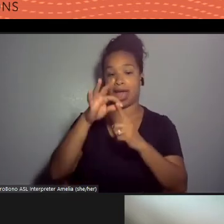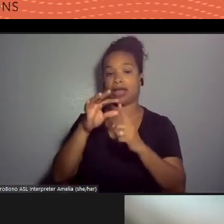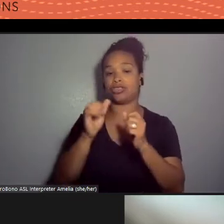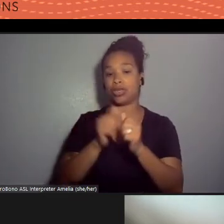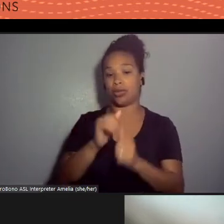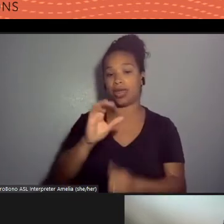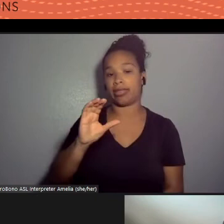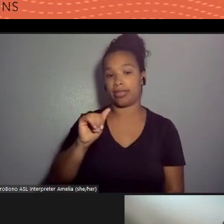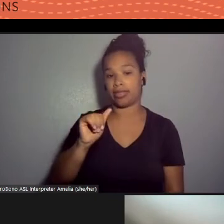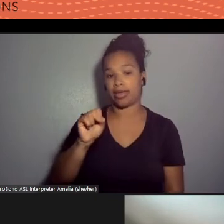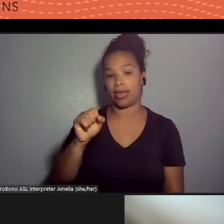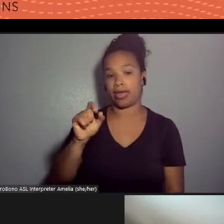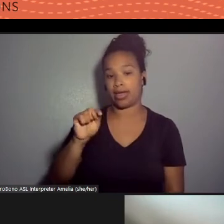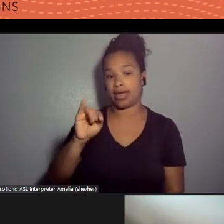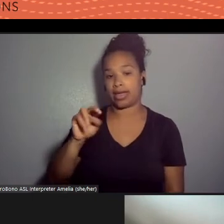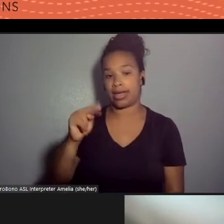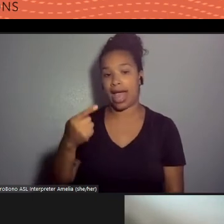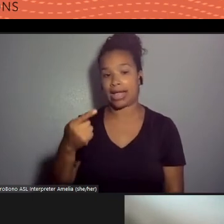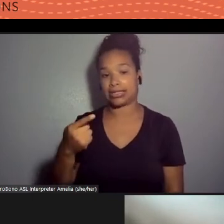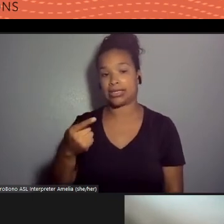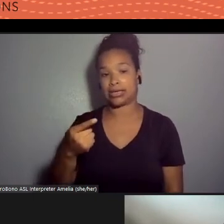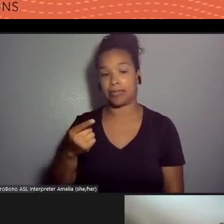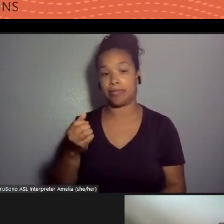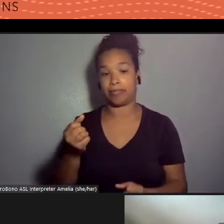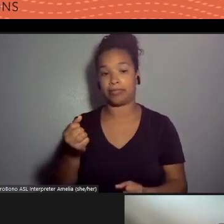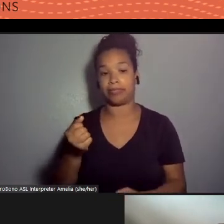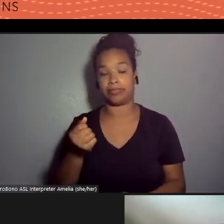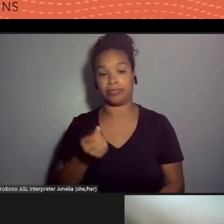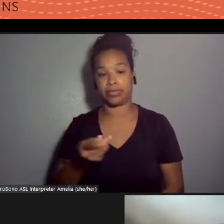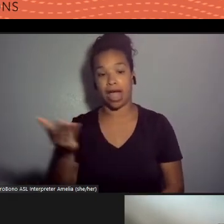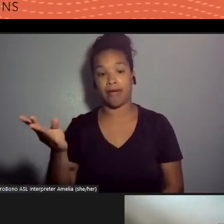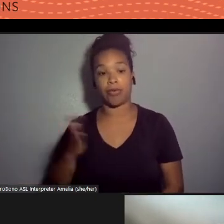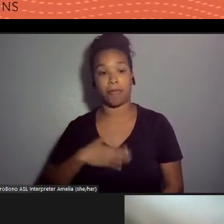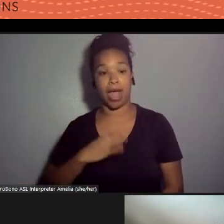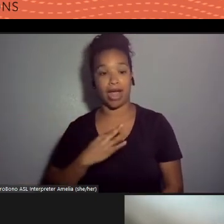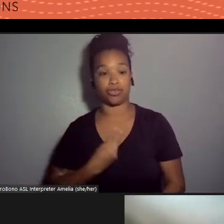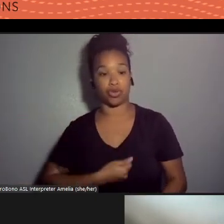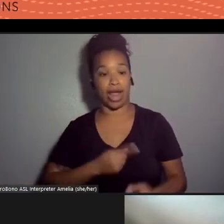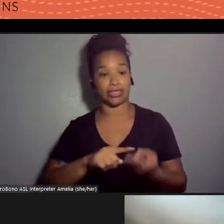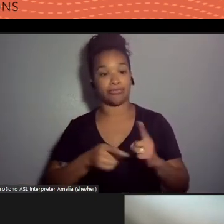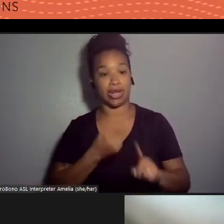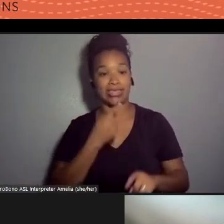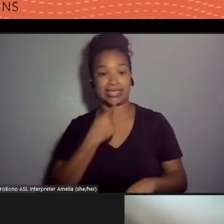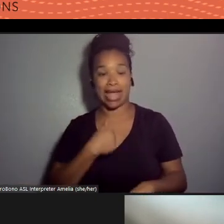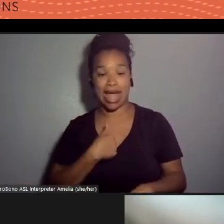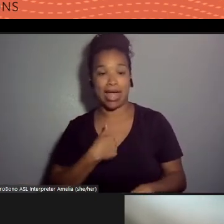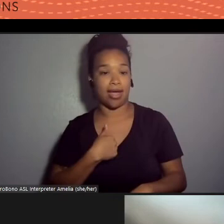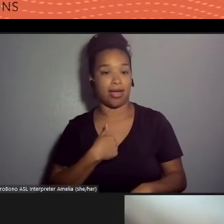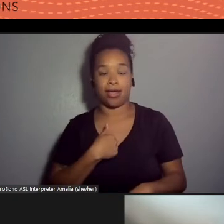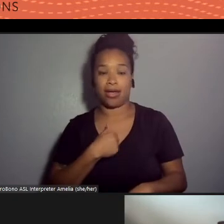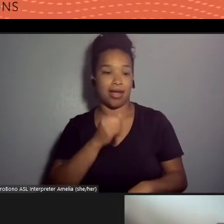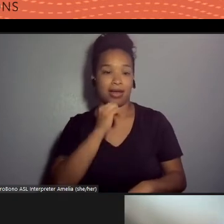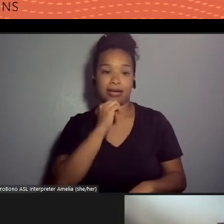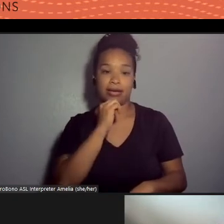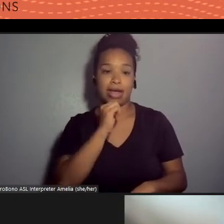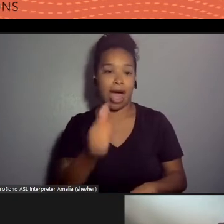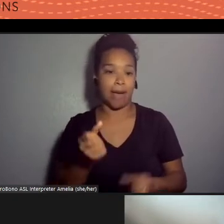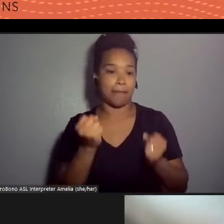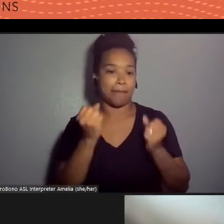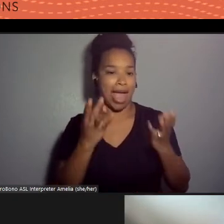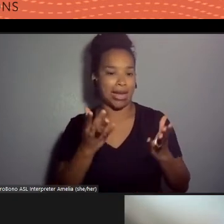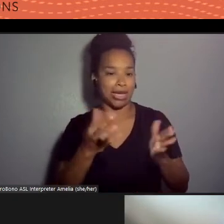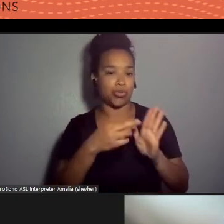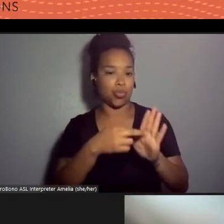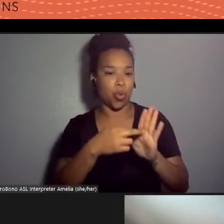my trans friends have said, you know, there aren't a lot of roles written specifically for trans actors. But why don't they call us